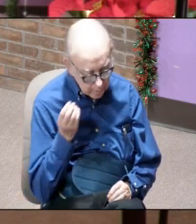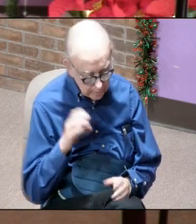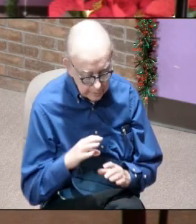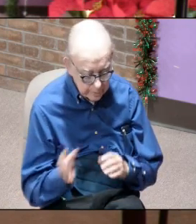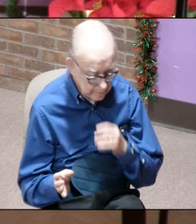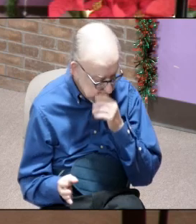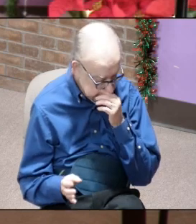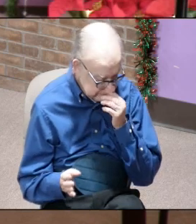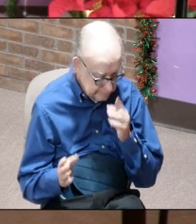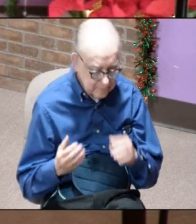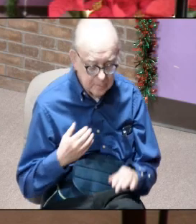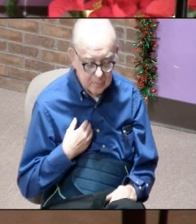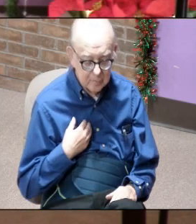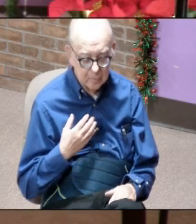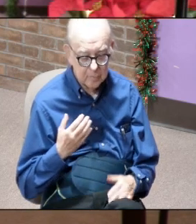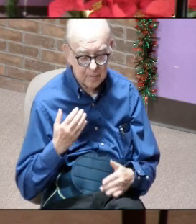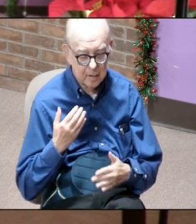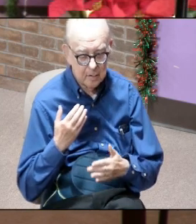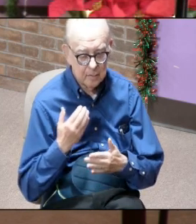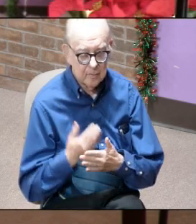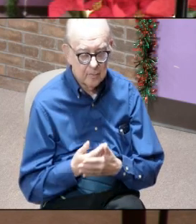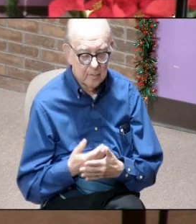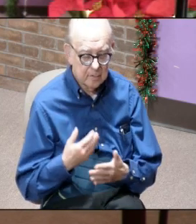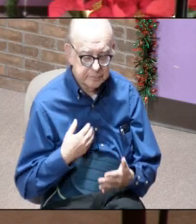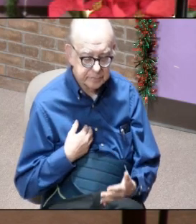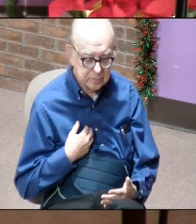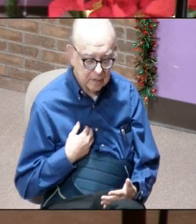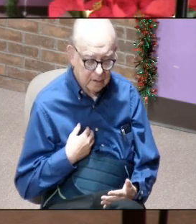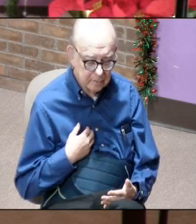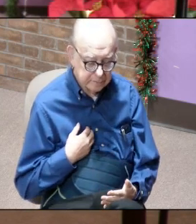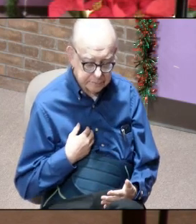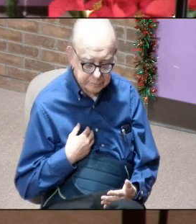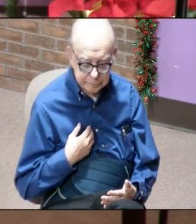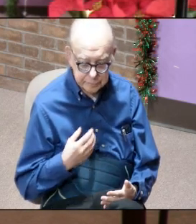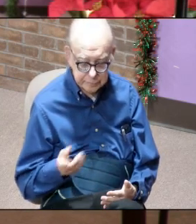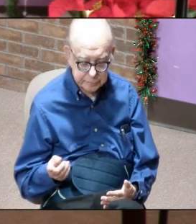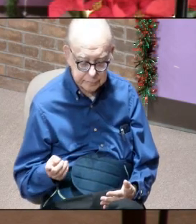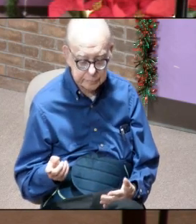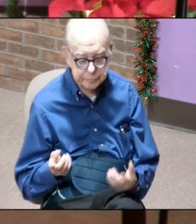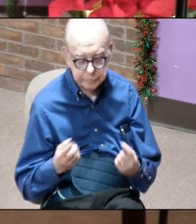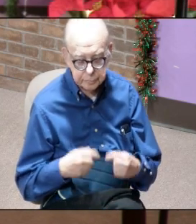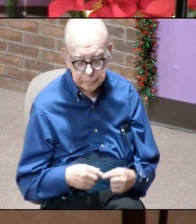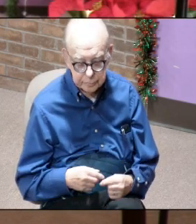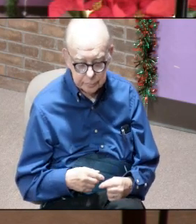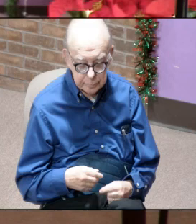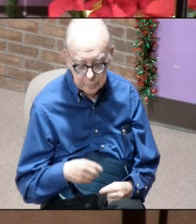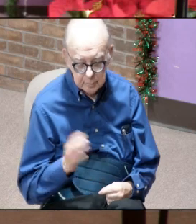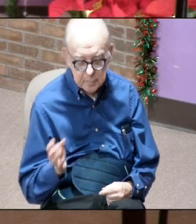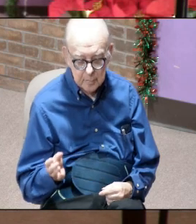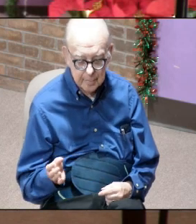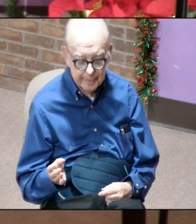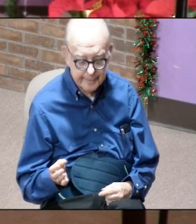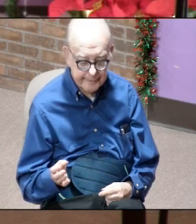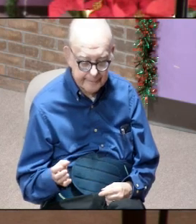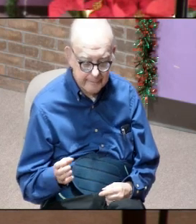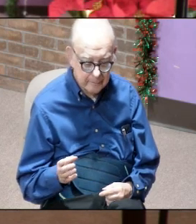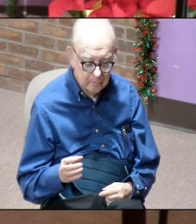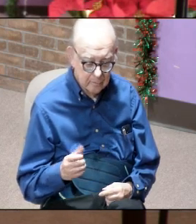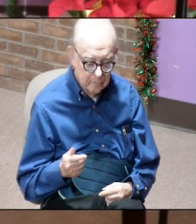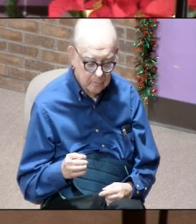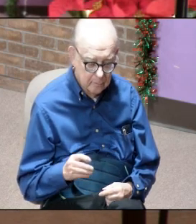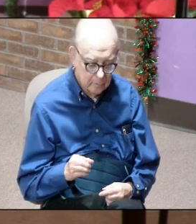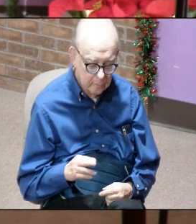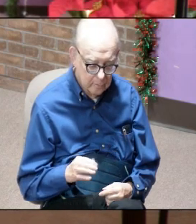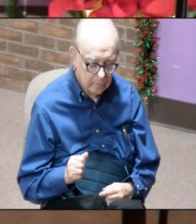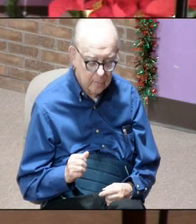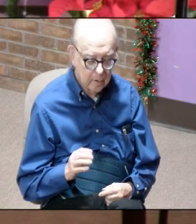got a daughter that they're raising now, and they're coming there for Christmas. And Gloria and Mike